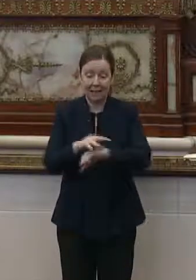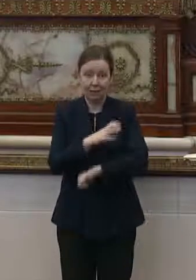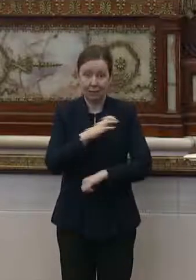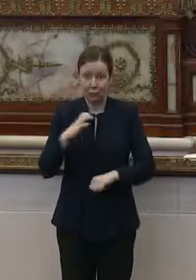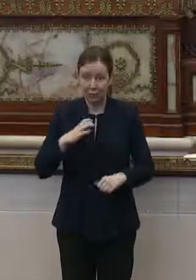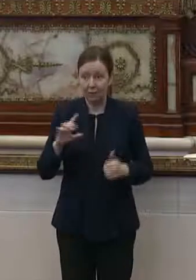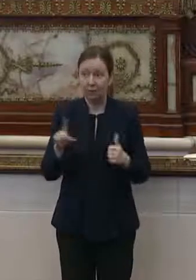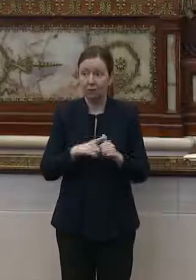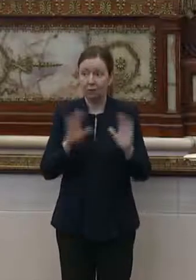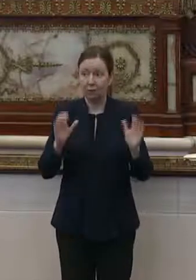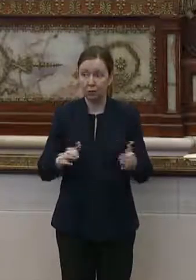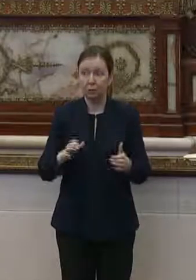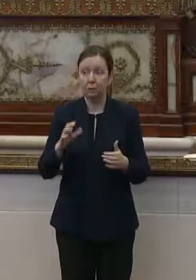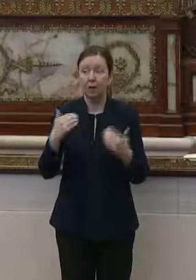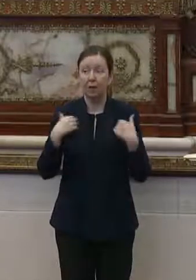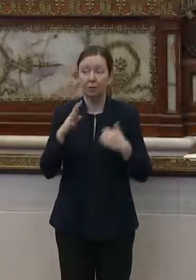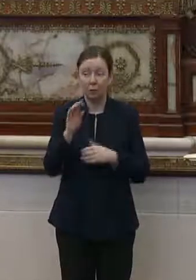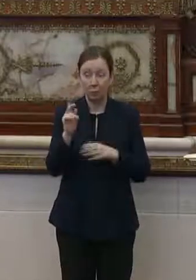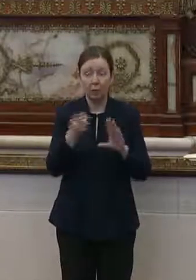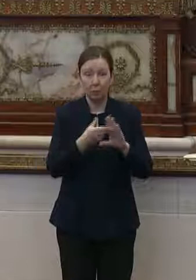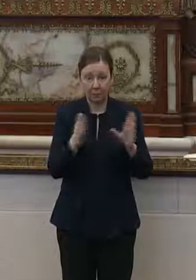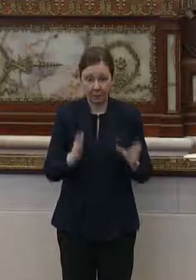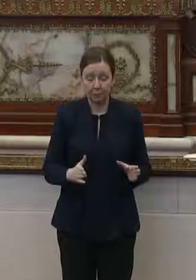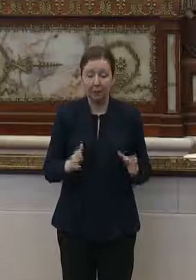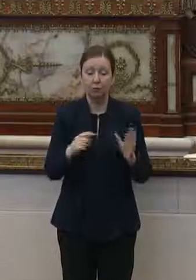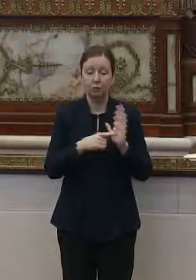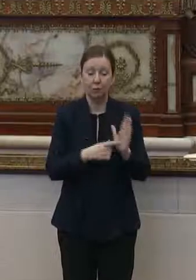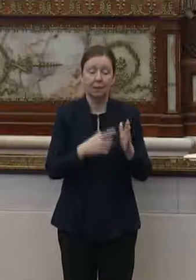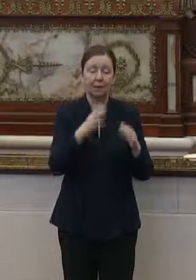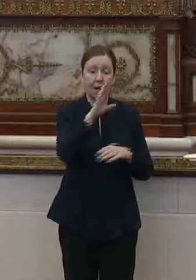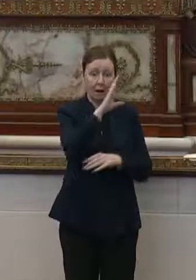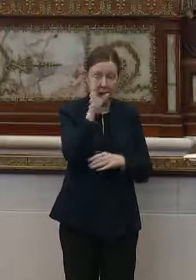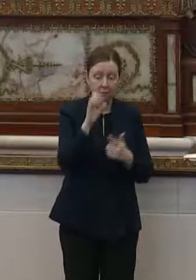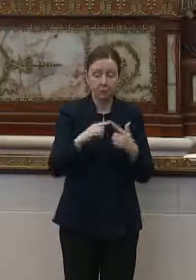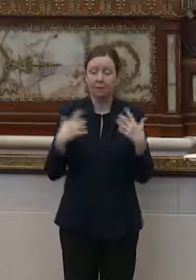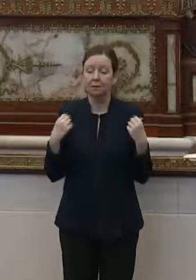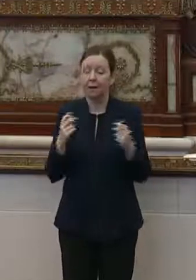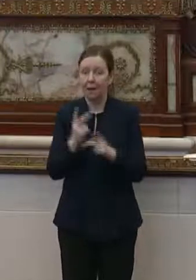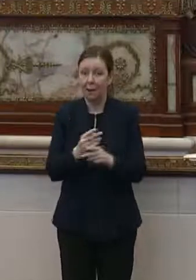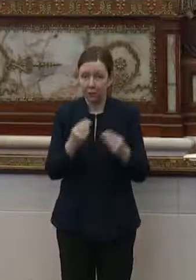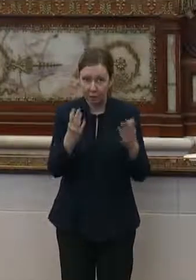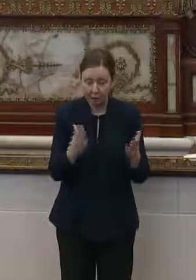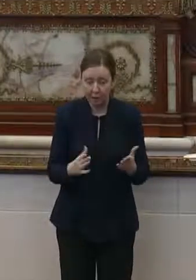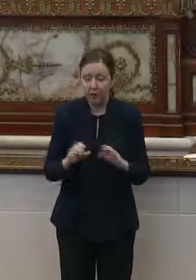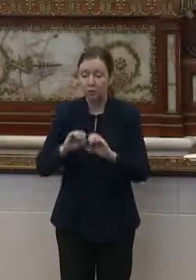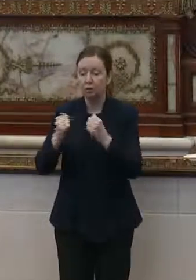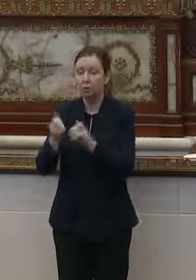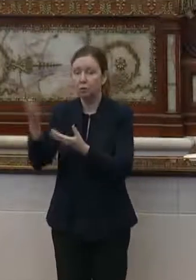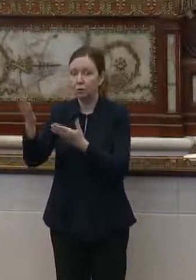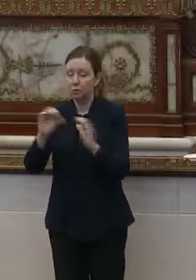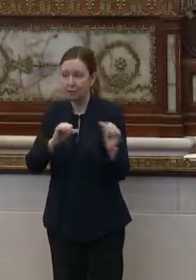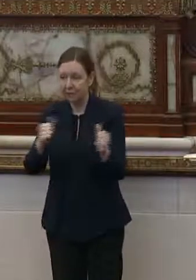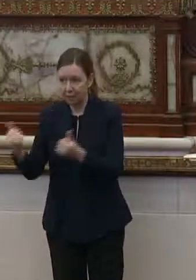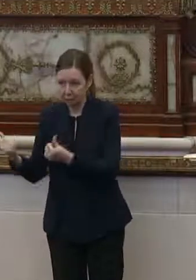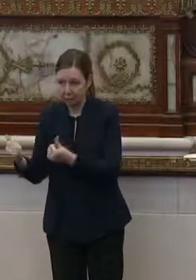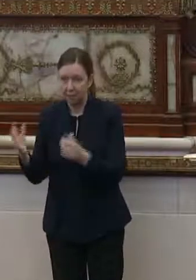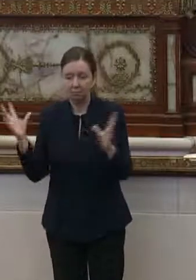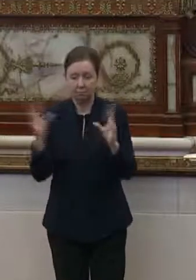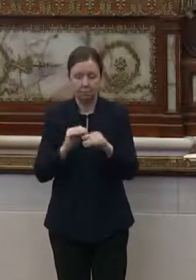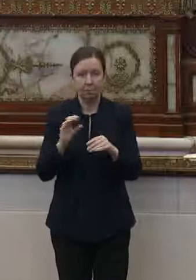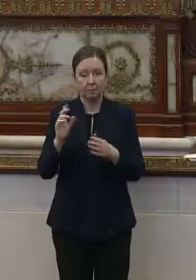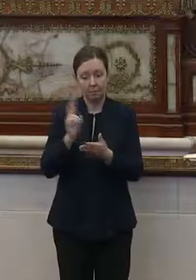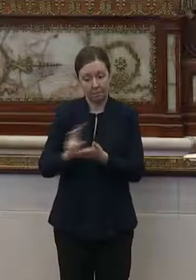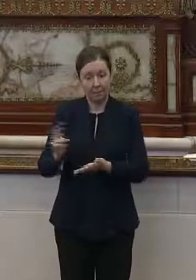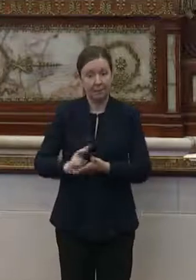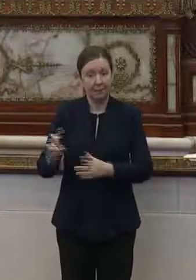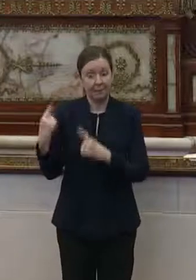group of some 40 participants representing hospitals, healthcare providers, social service agencies, and others, which has met biweekly since October.